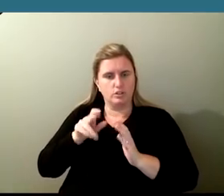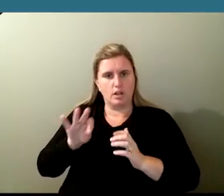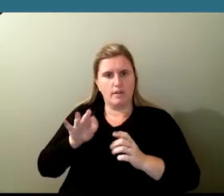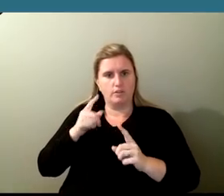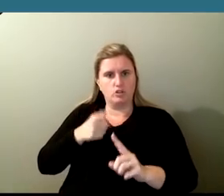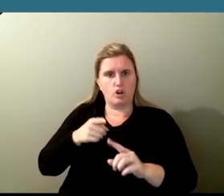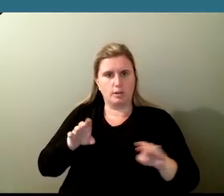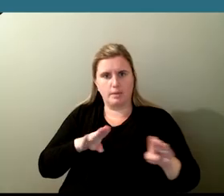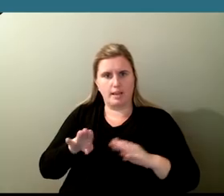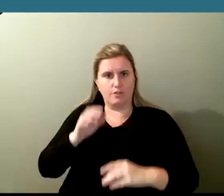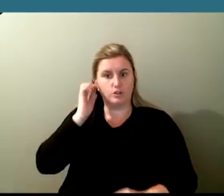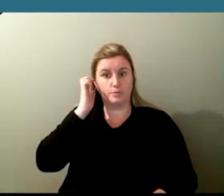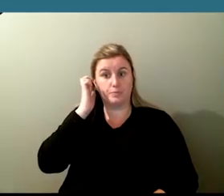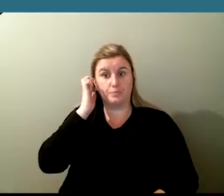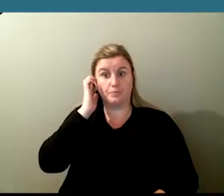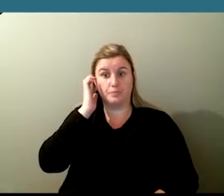target behaviors.